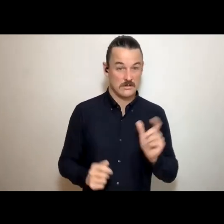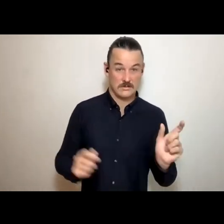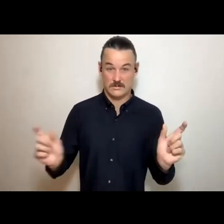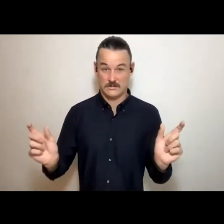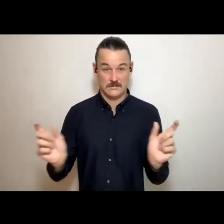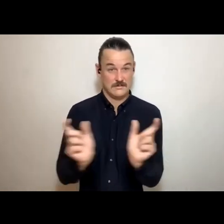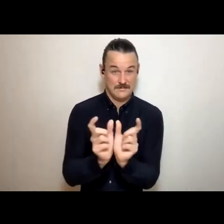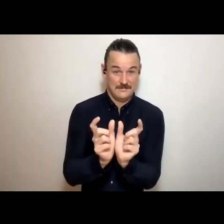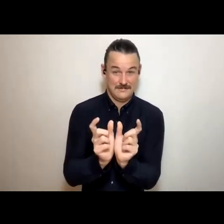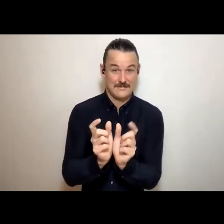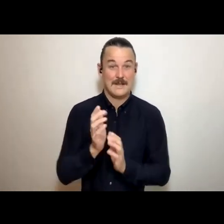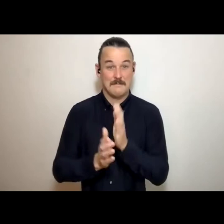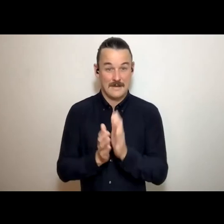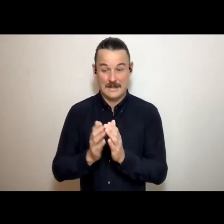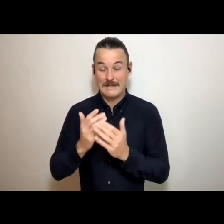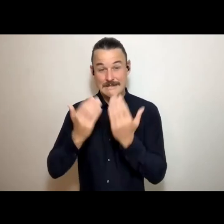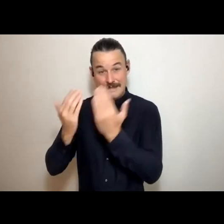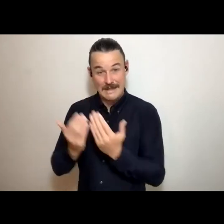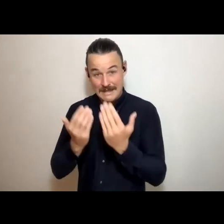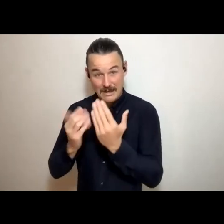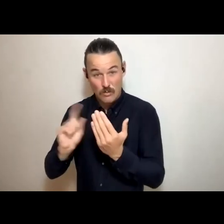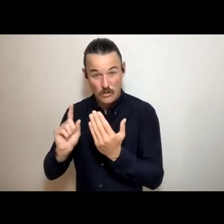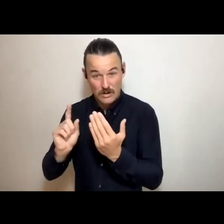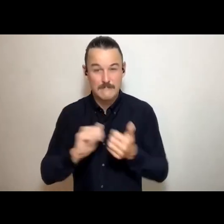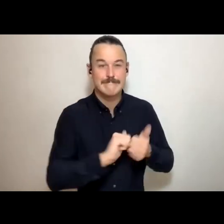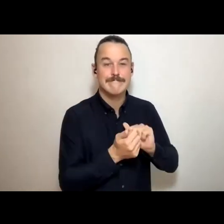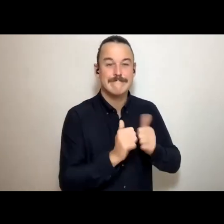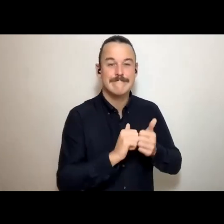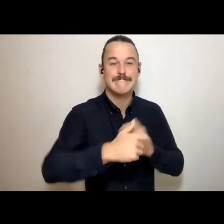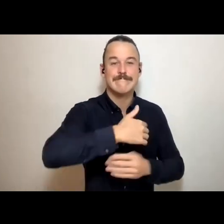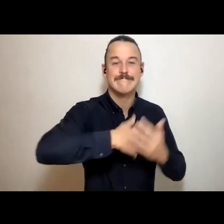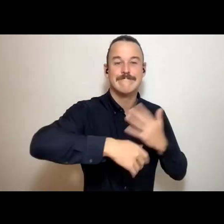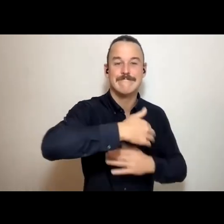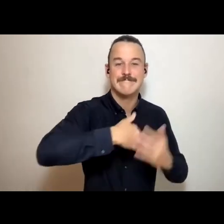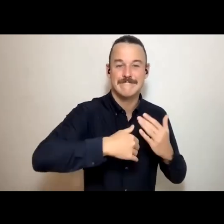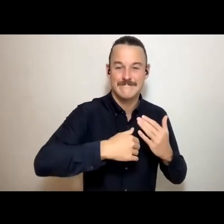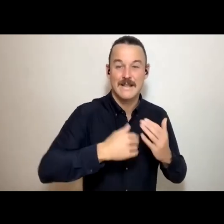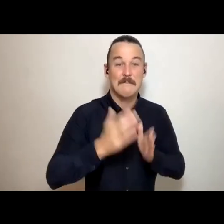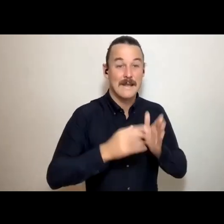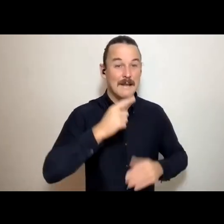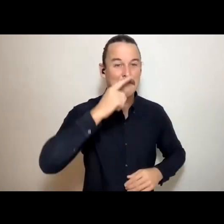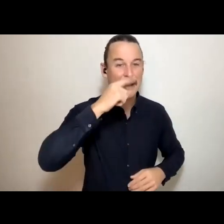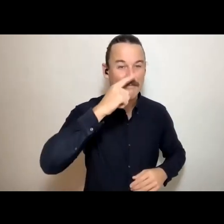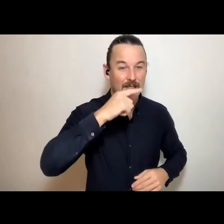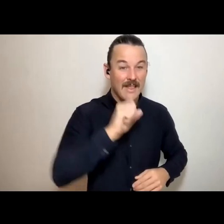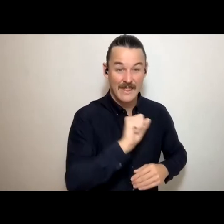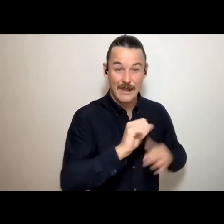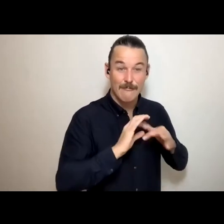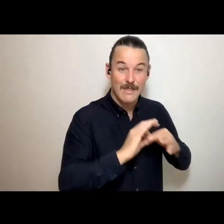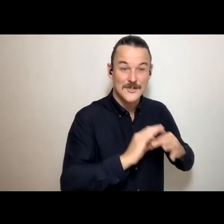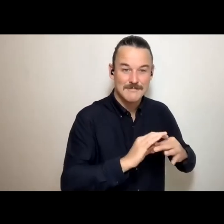the study of companionship, understood more generally today as the study of human relationships and